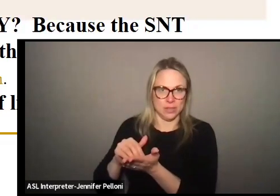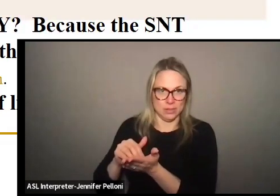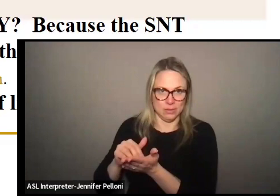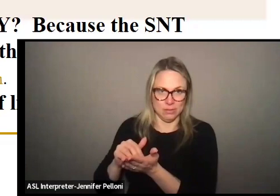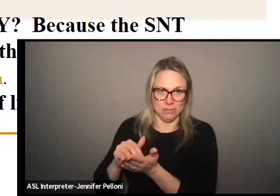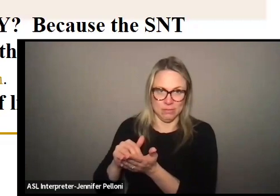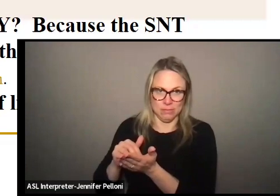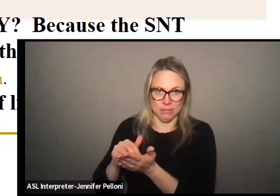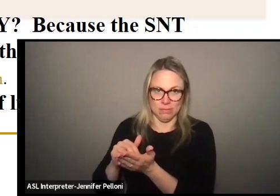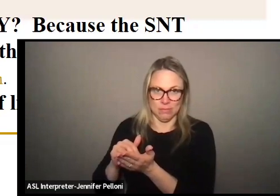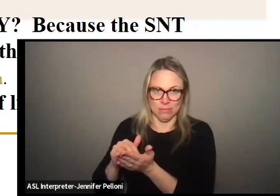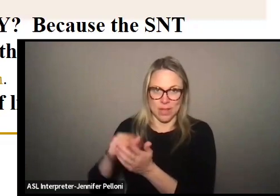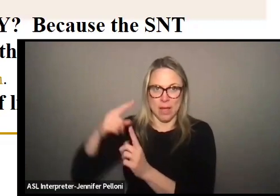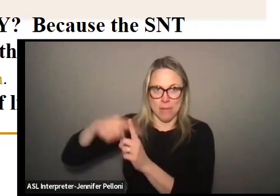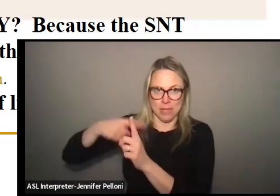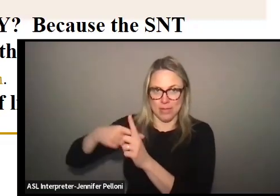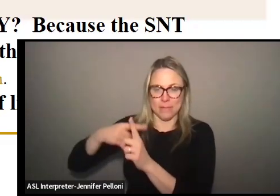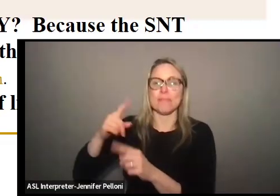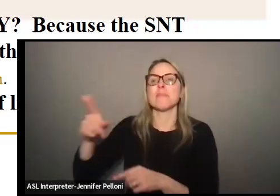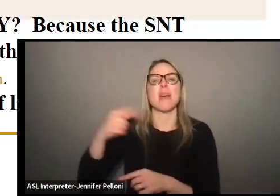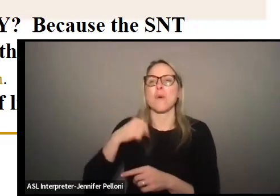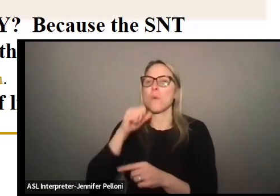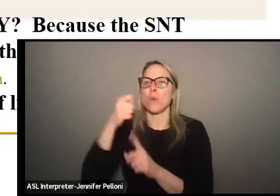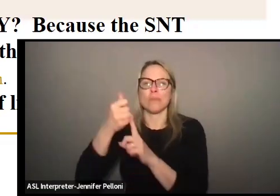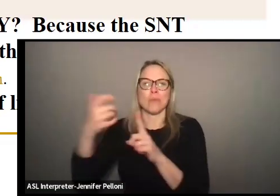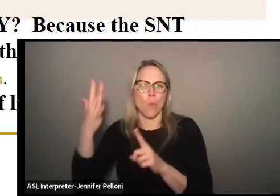because Kelly's going to do that for you.